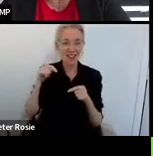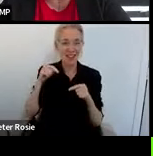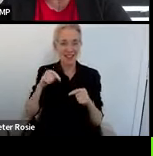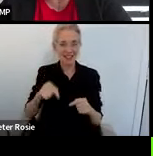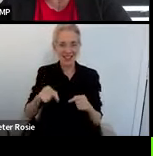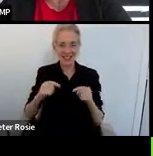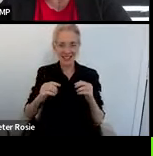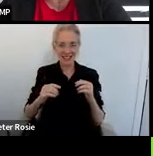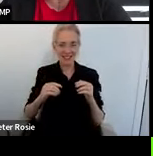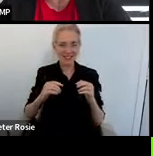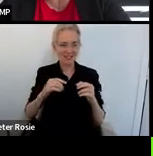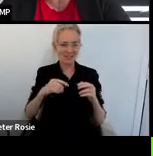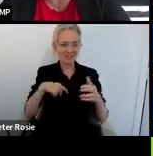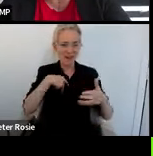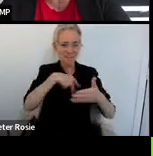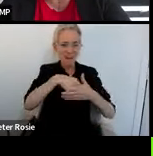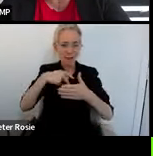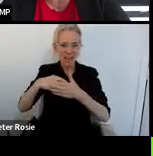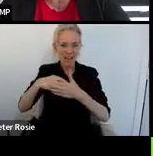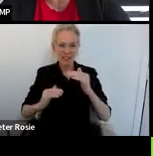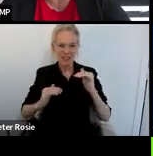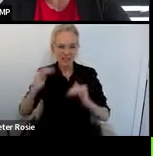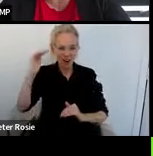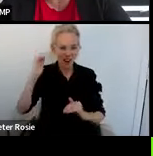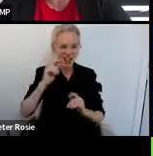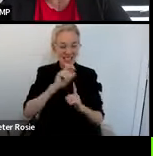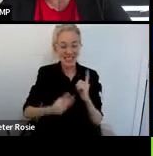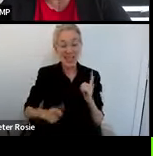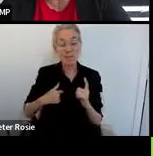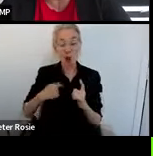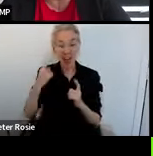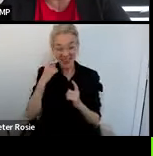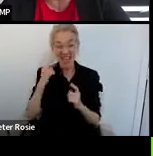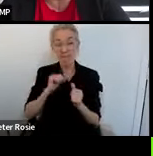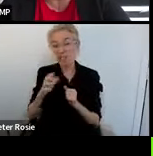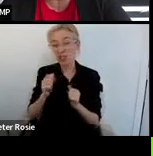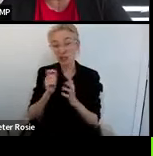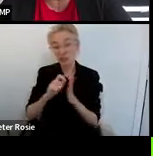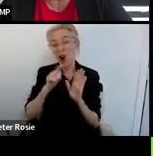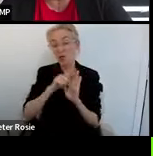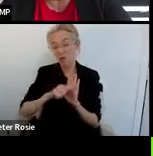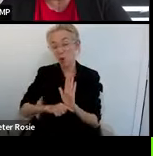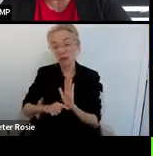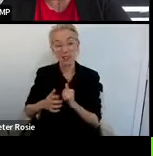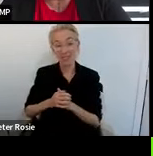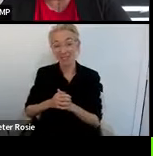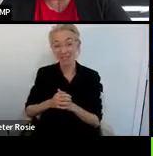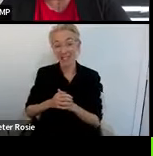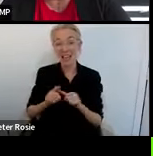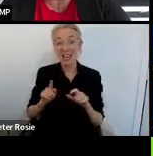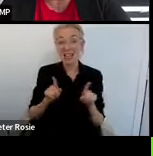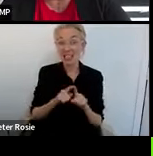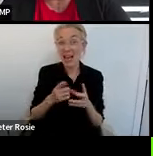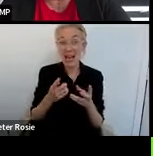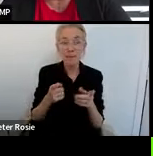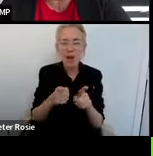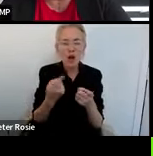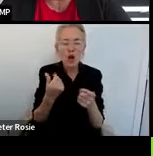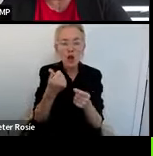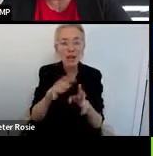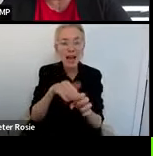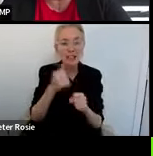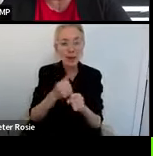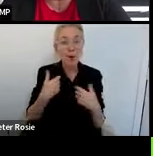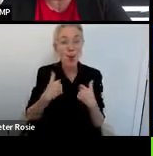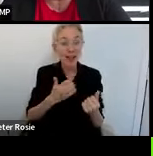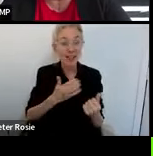more regulatory approach being taken. It's like health and safety. I mean, before we actually added some teeth to the Health and